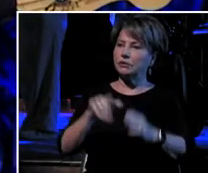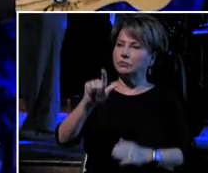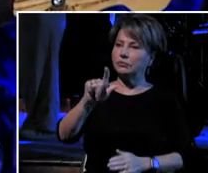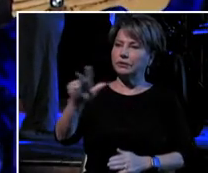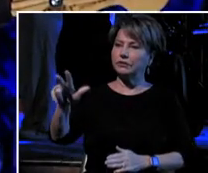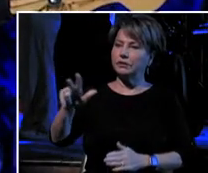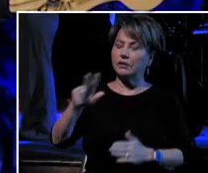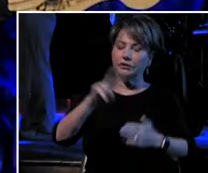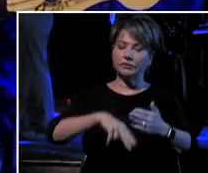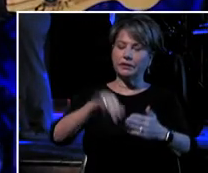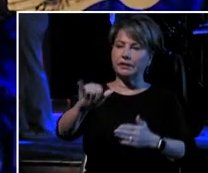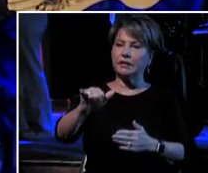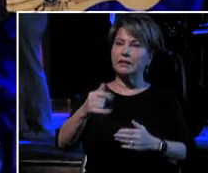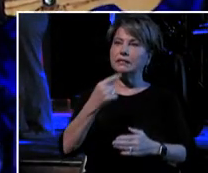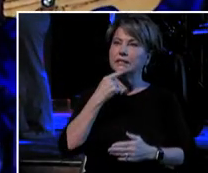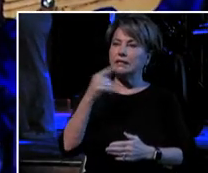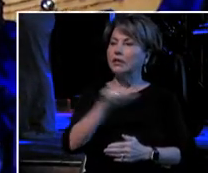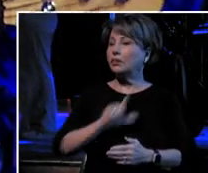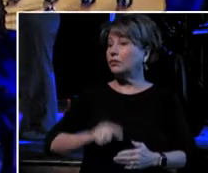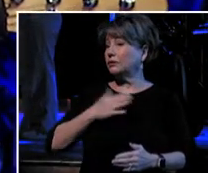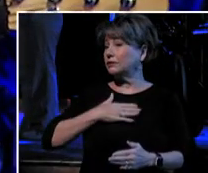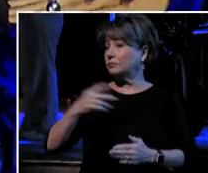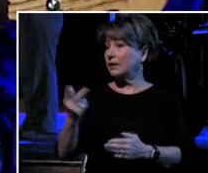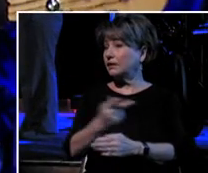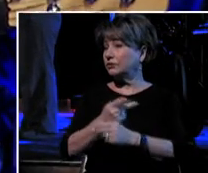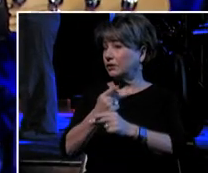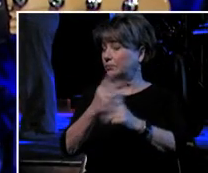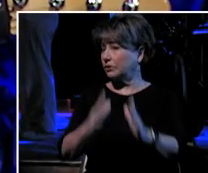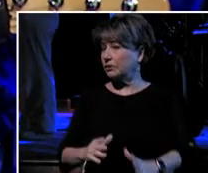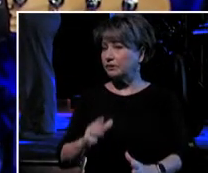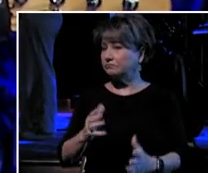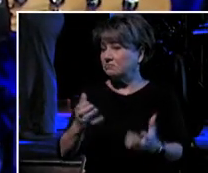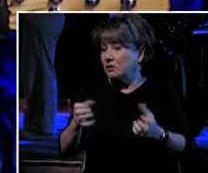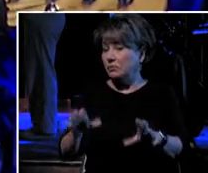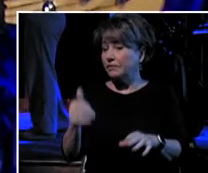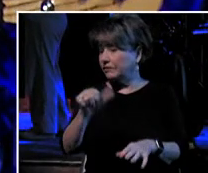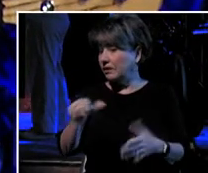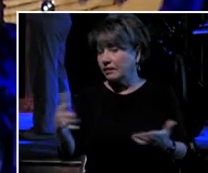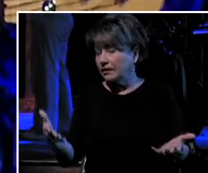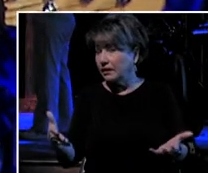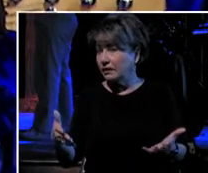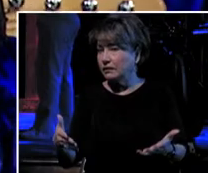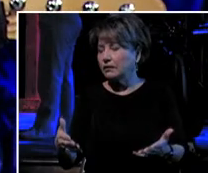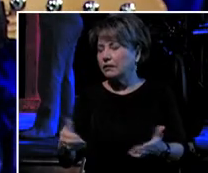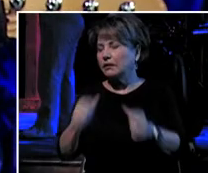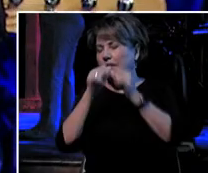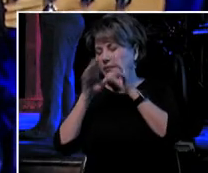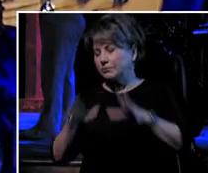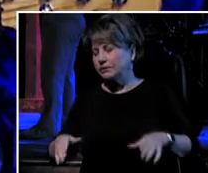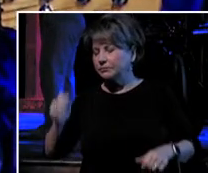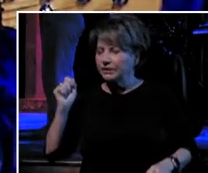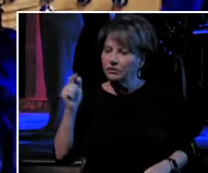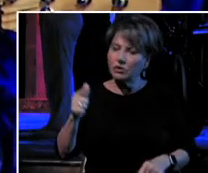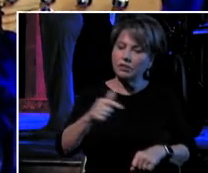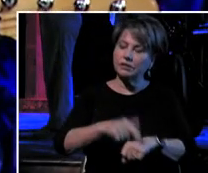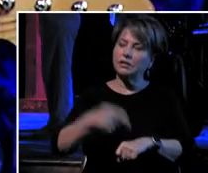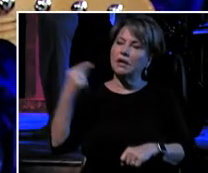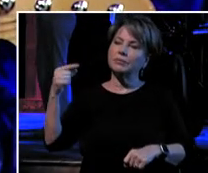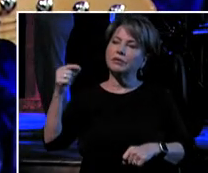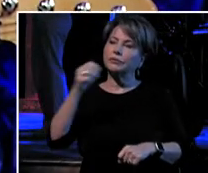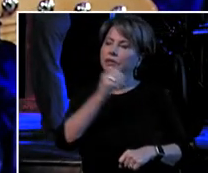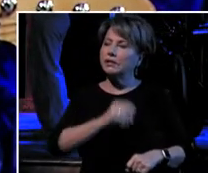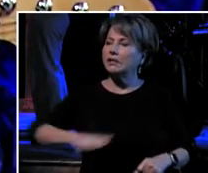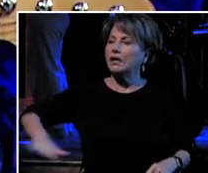this morning. It says this: "The Lord is my shepherd, I shall not want. He makes me lie down in green pastures. He leads me beside still